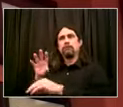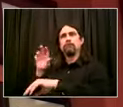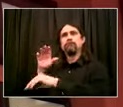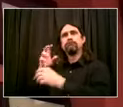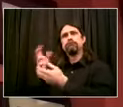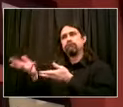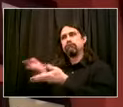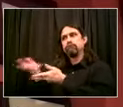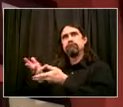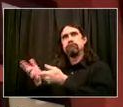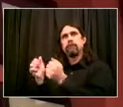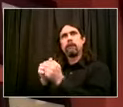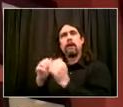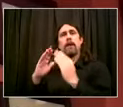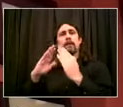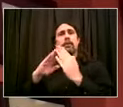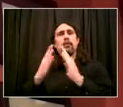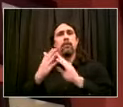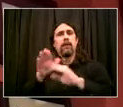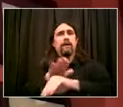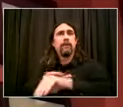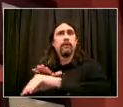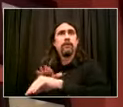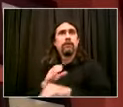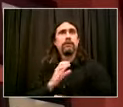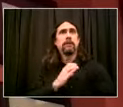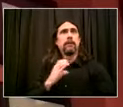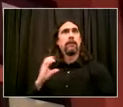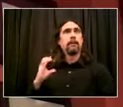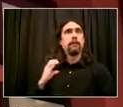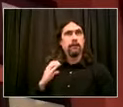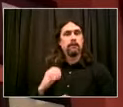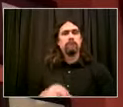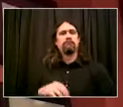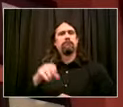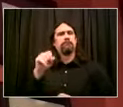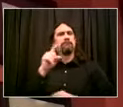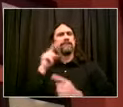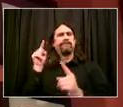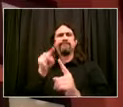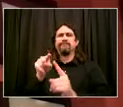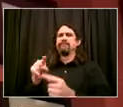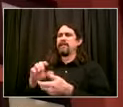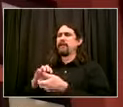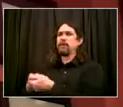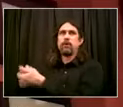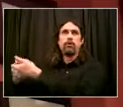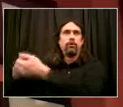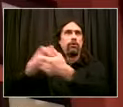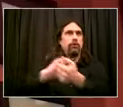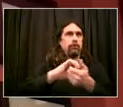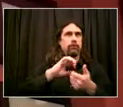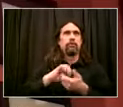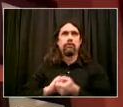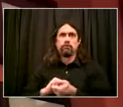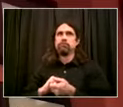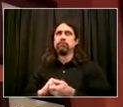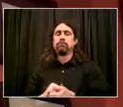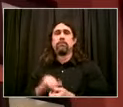Port Authority, to make sure that not only that JFK rises to a vision for a unified modern